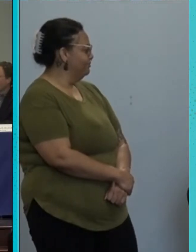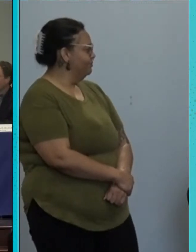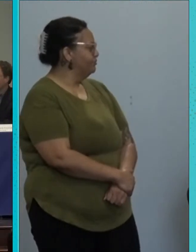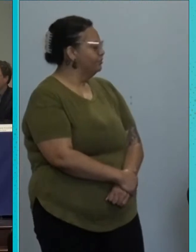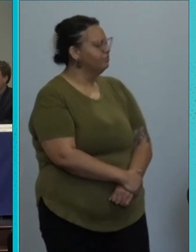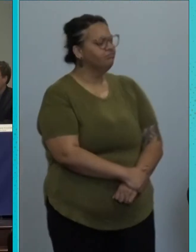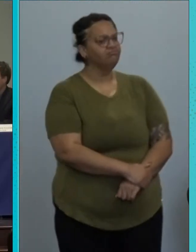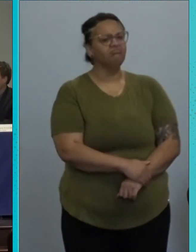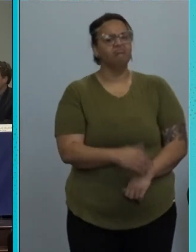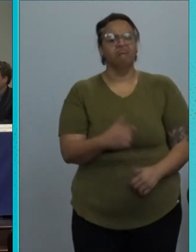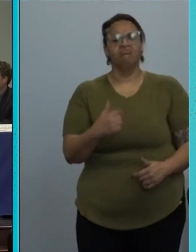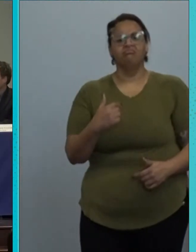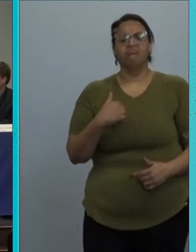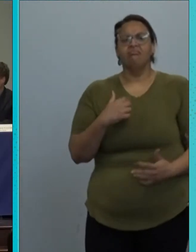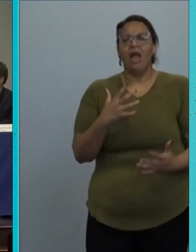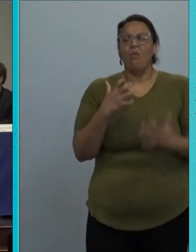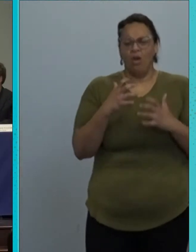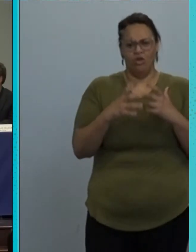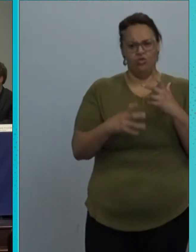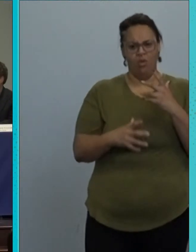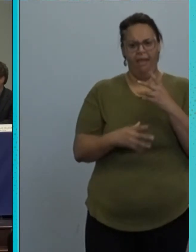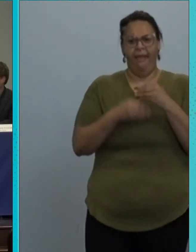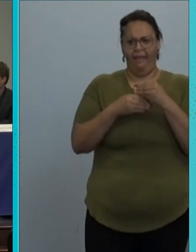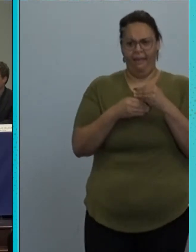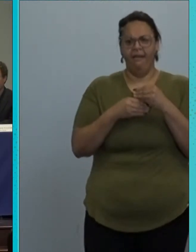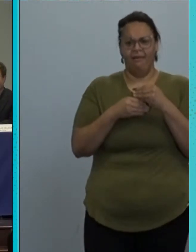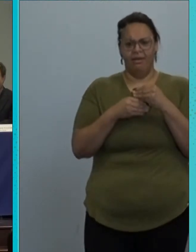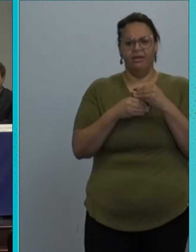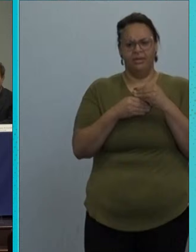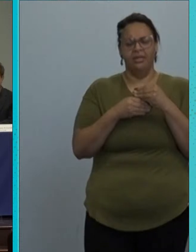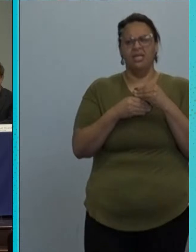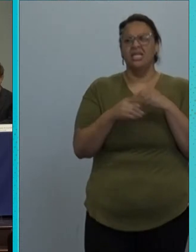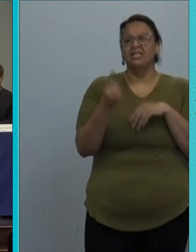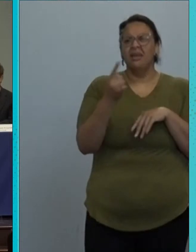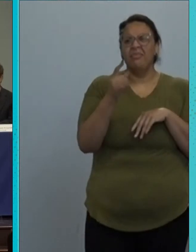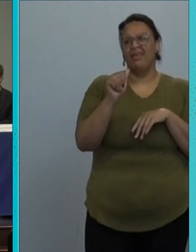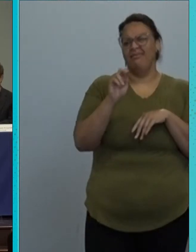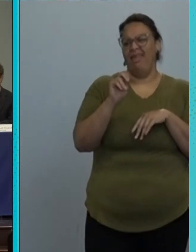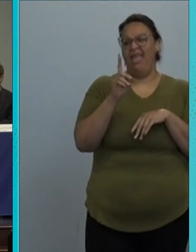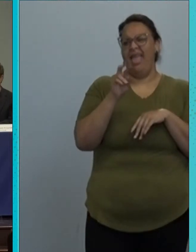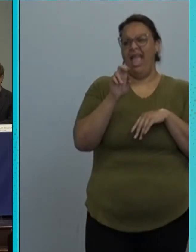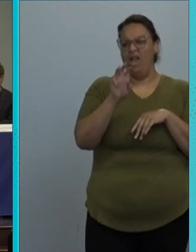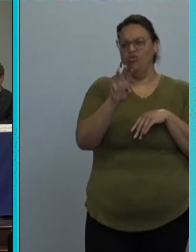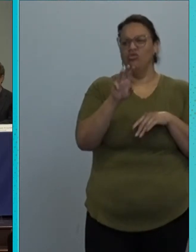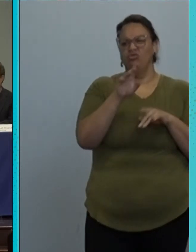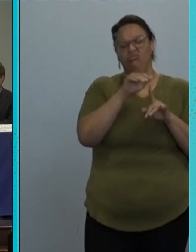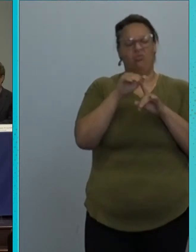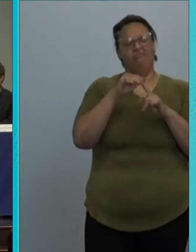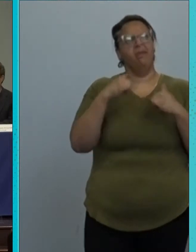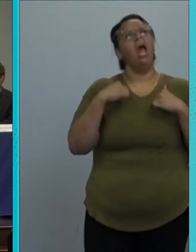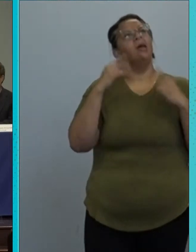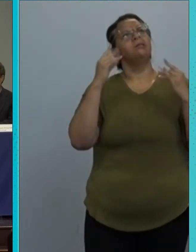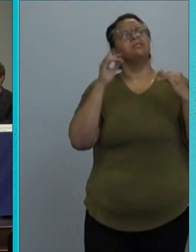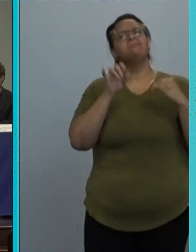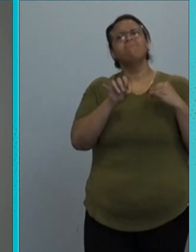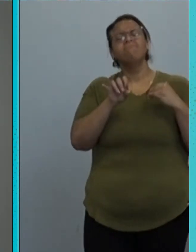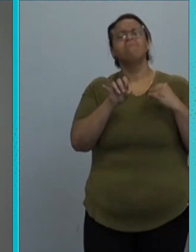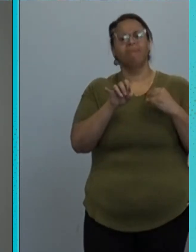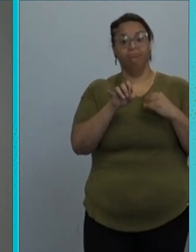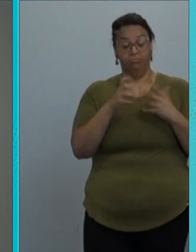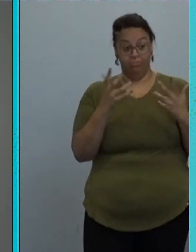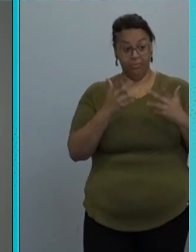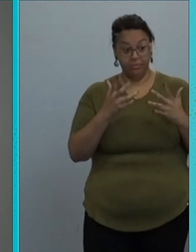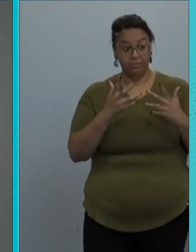I wanted to add something that Andrew reminded me of, which is